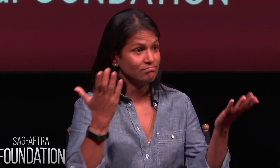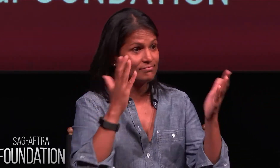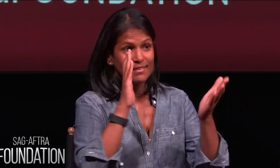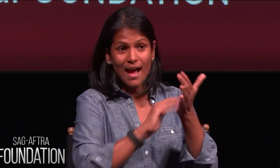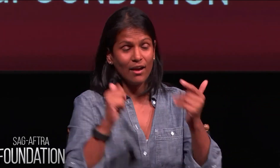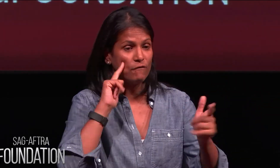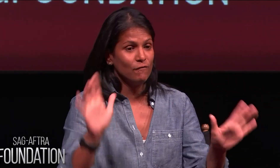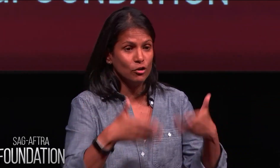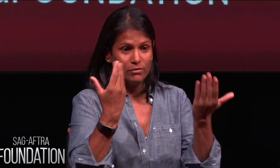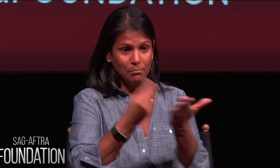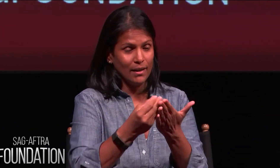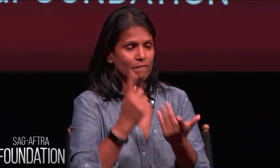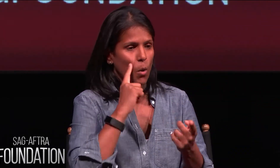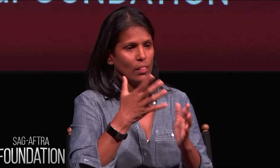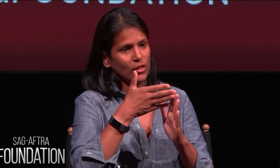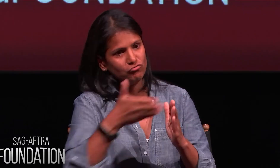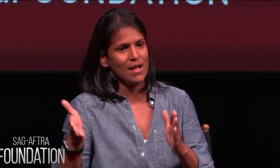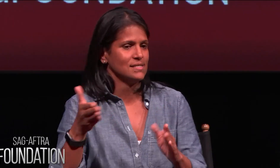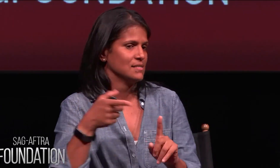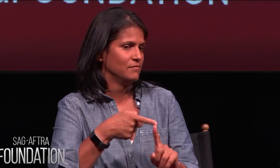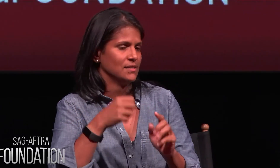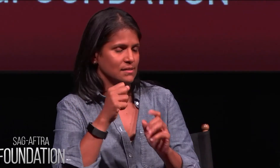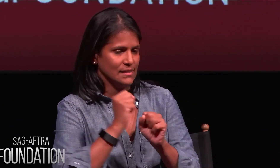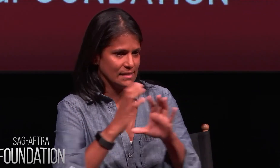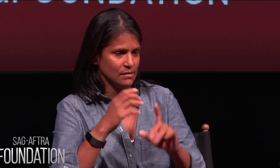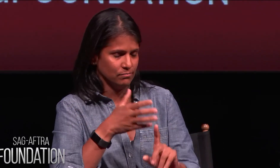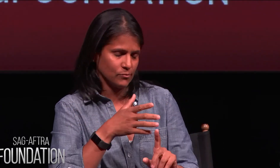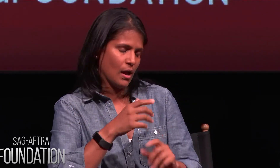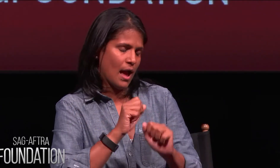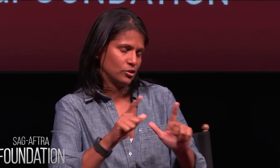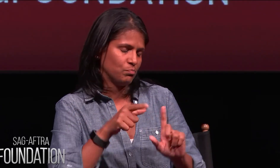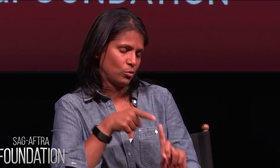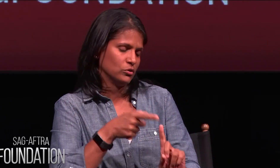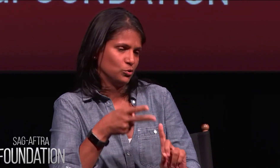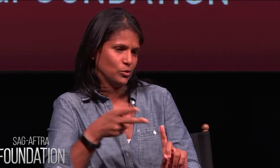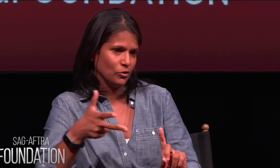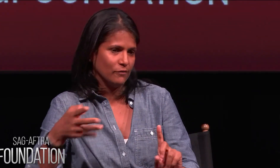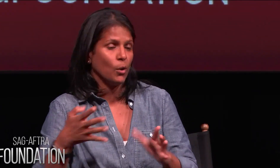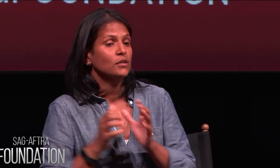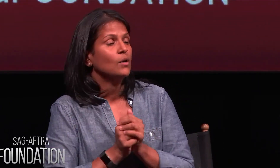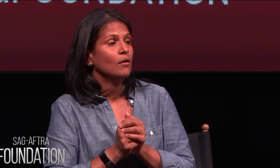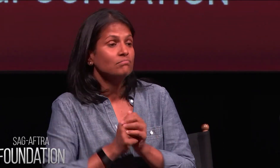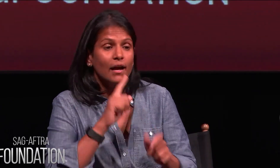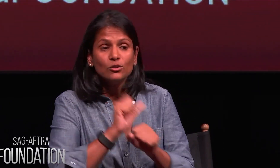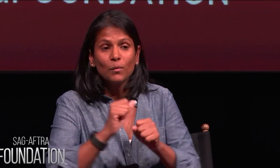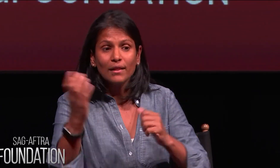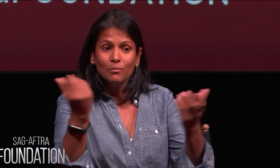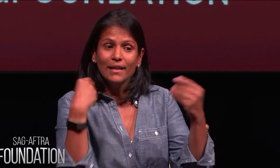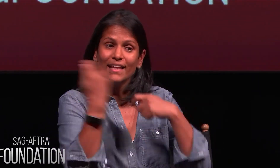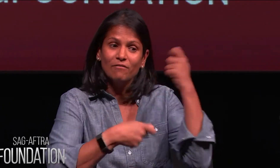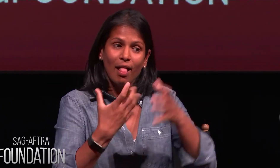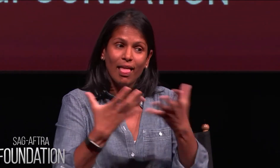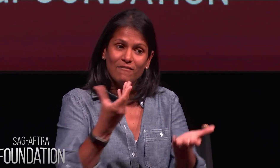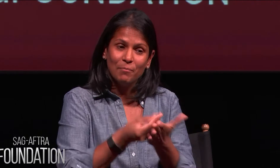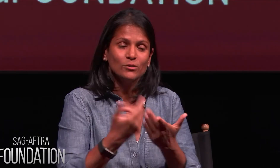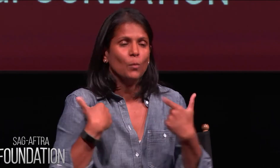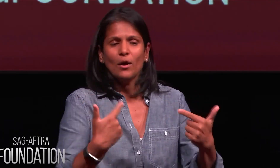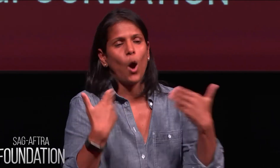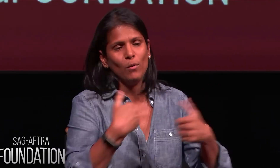through Indiegogo, and we fundraised for episodes